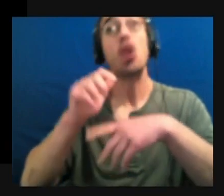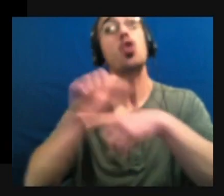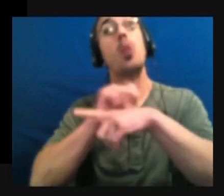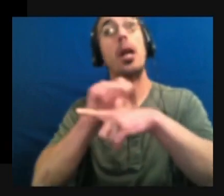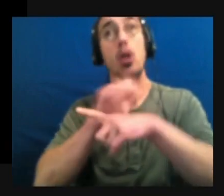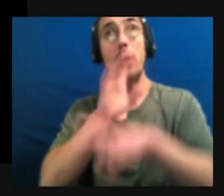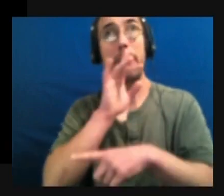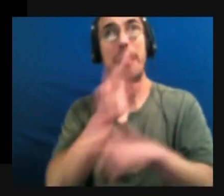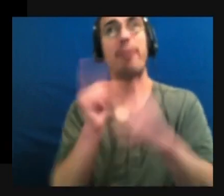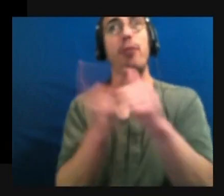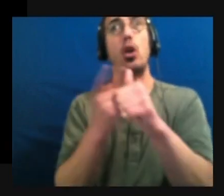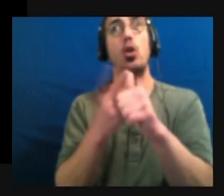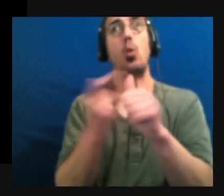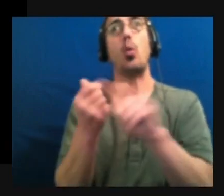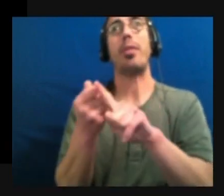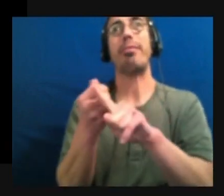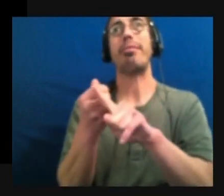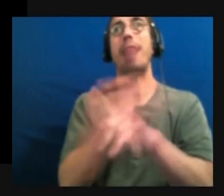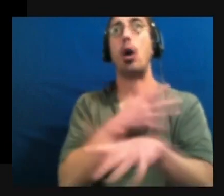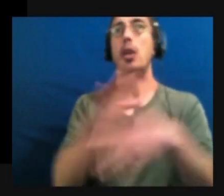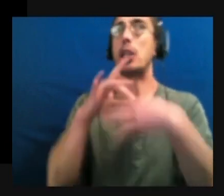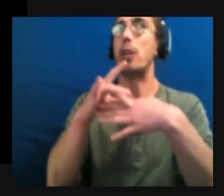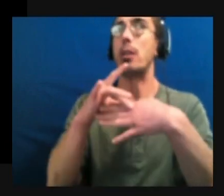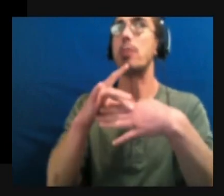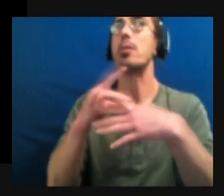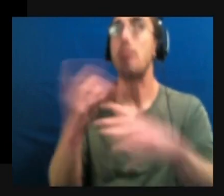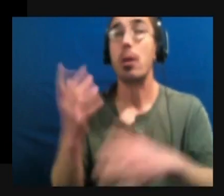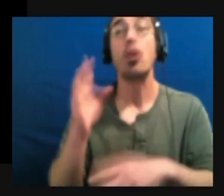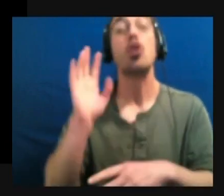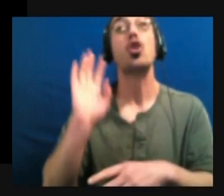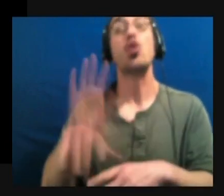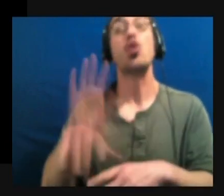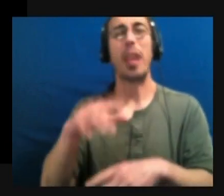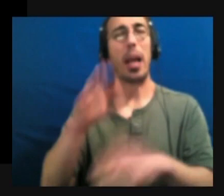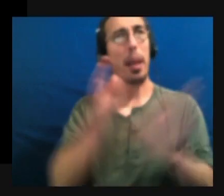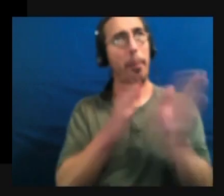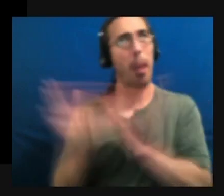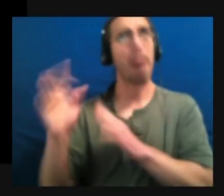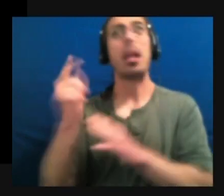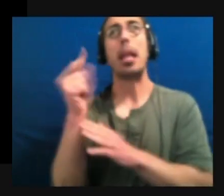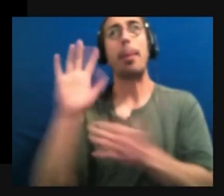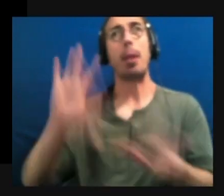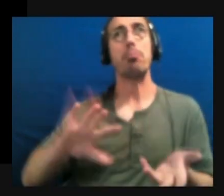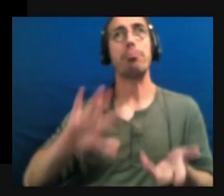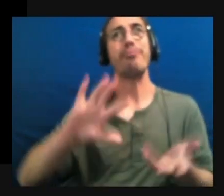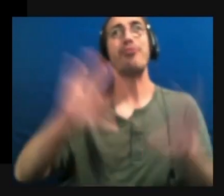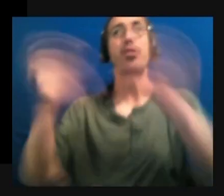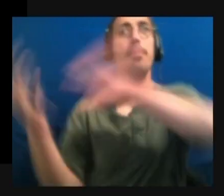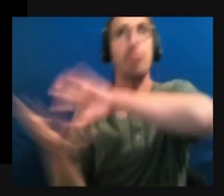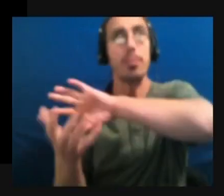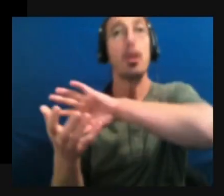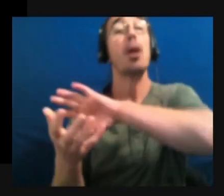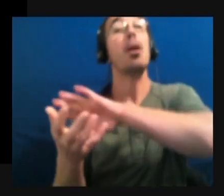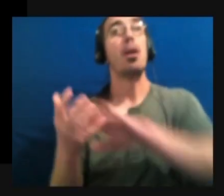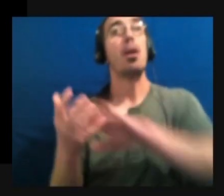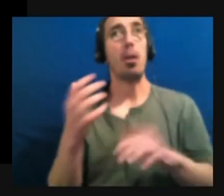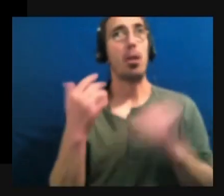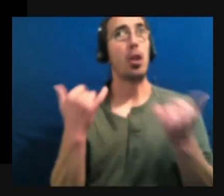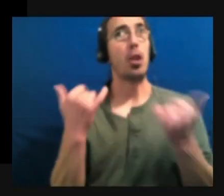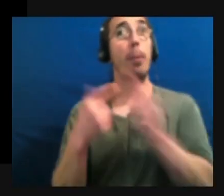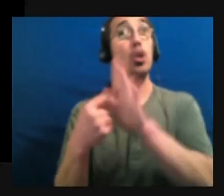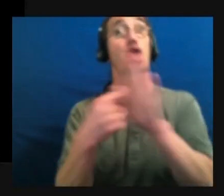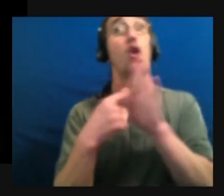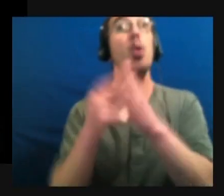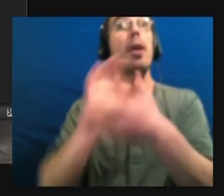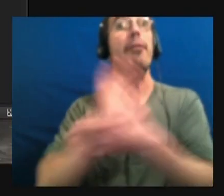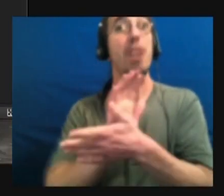context. So that sequence is backwards. Okay, so another video clip that I'm going to show you